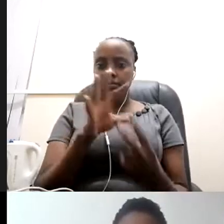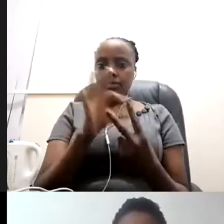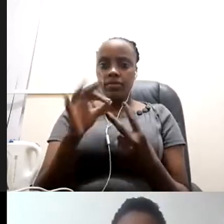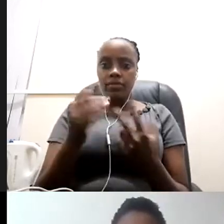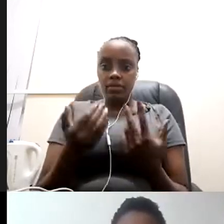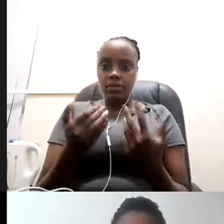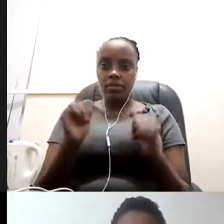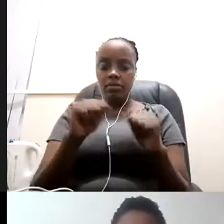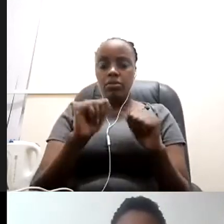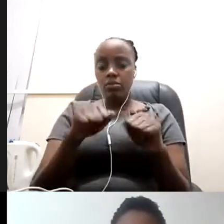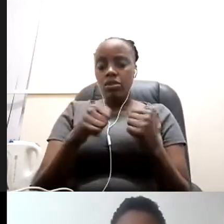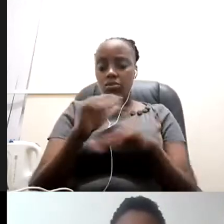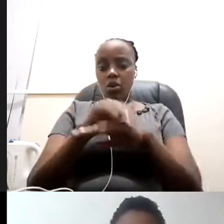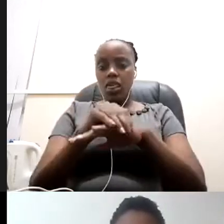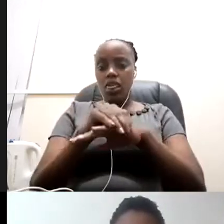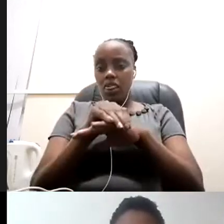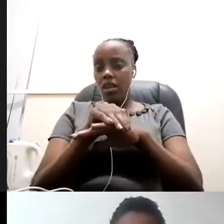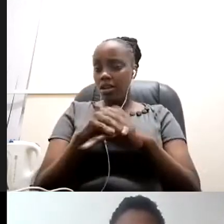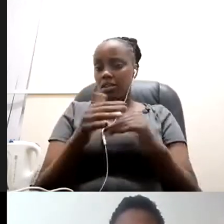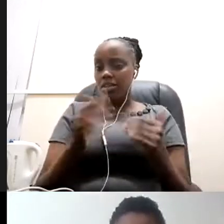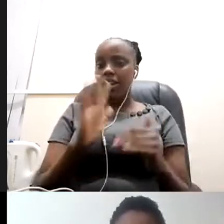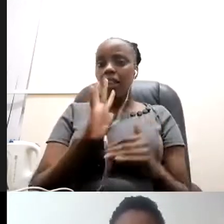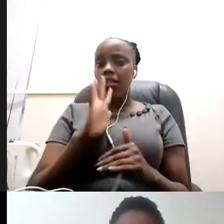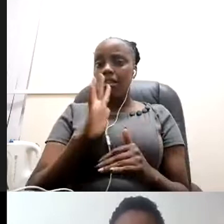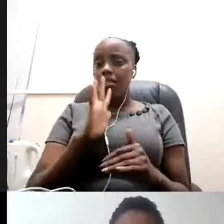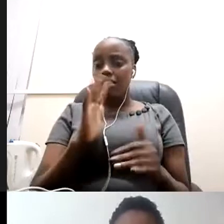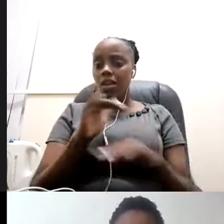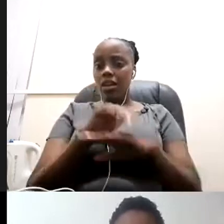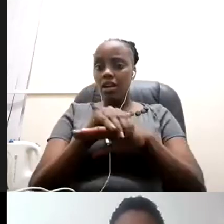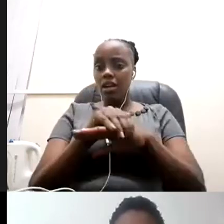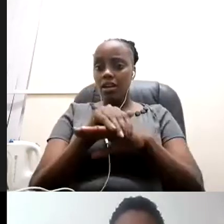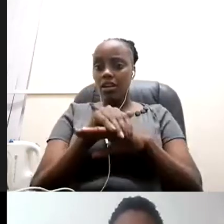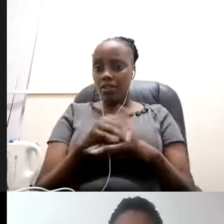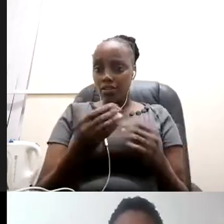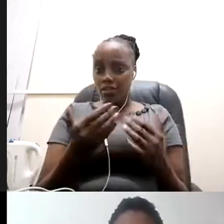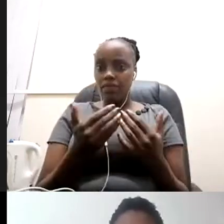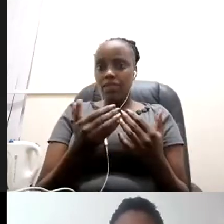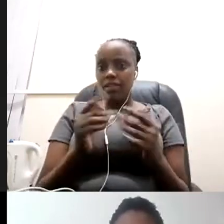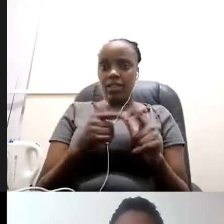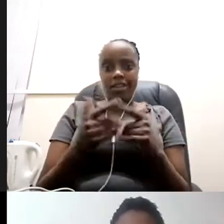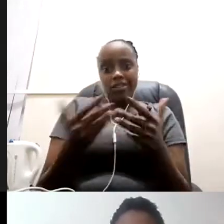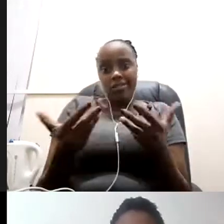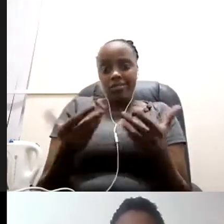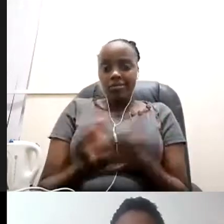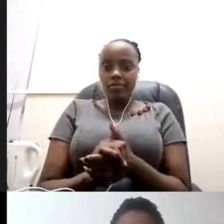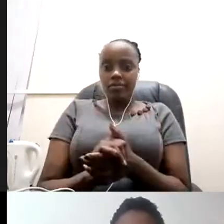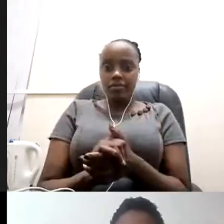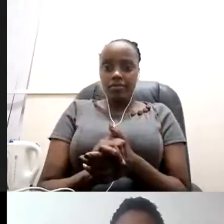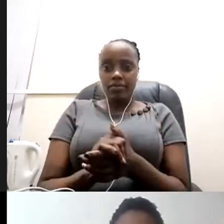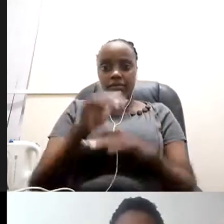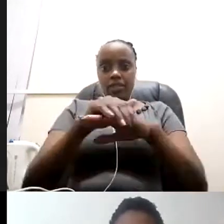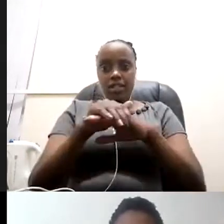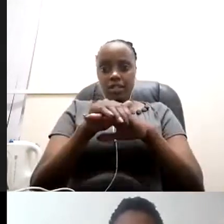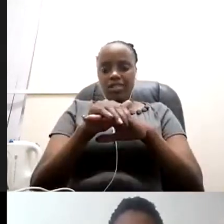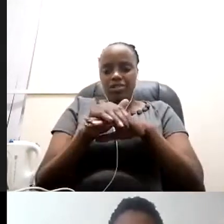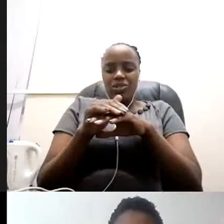in English. Yes. But it's not sure the very good English, but